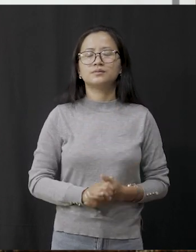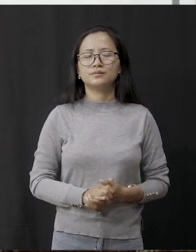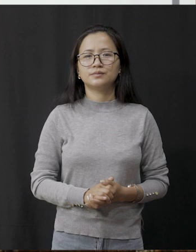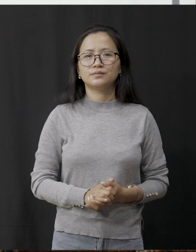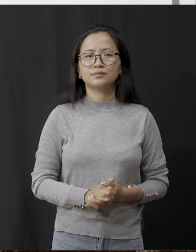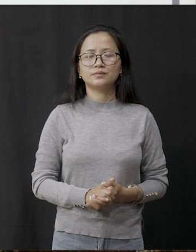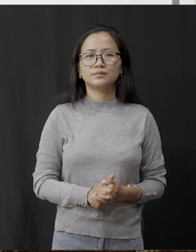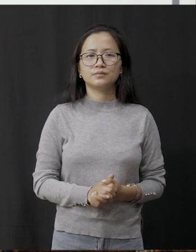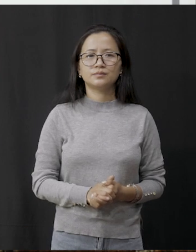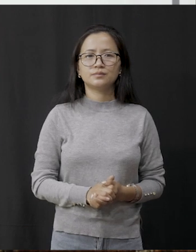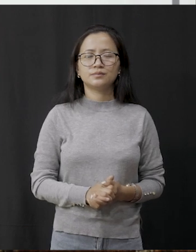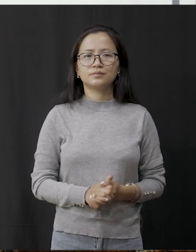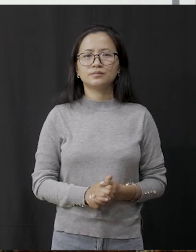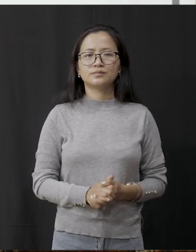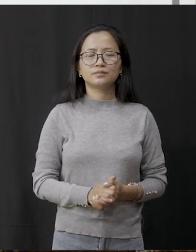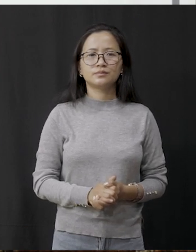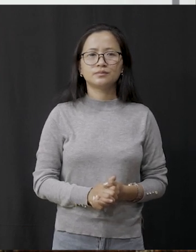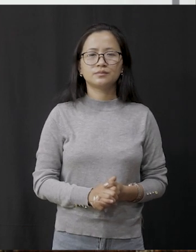FARMER.